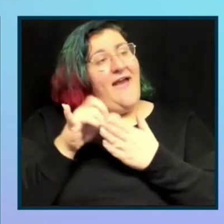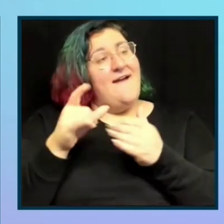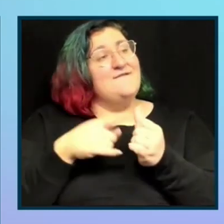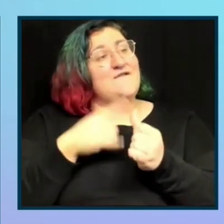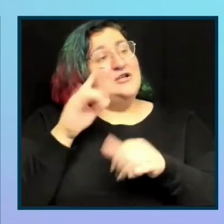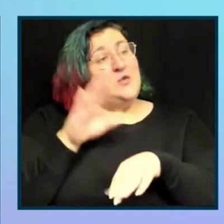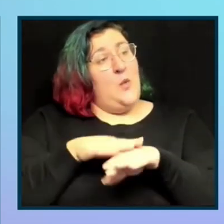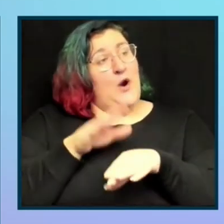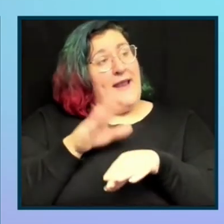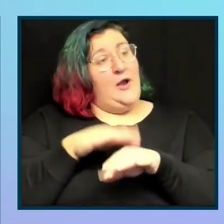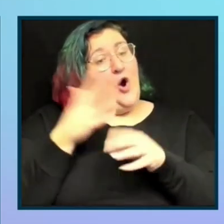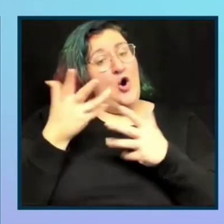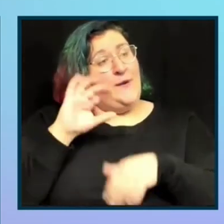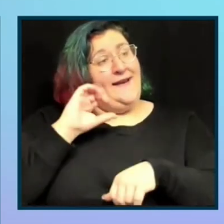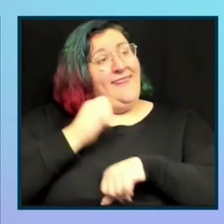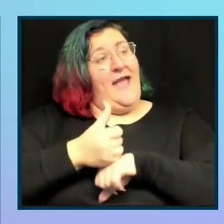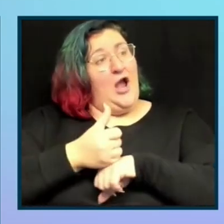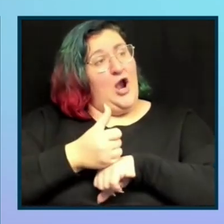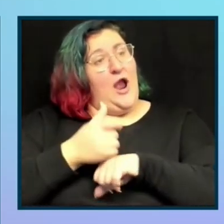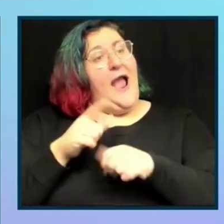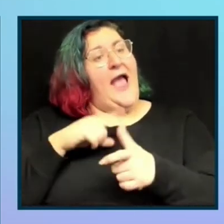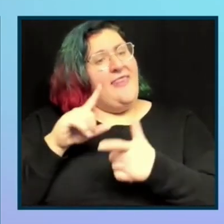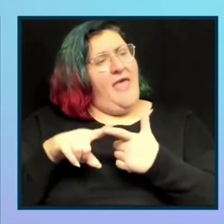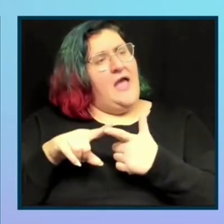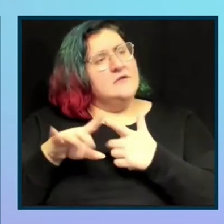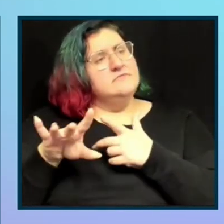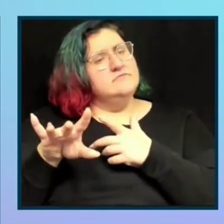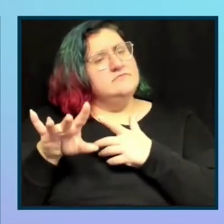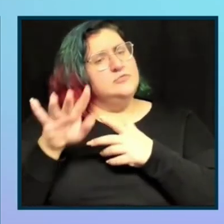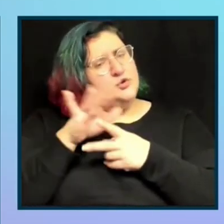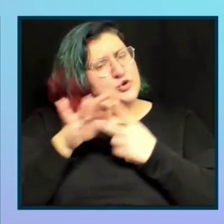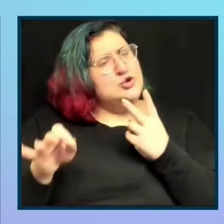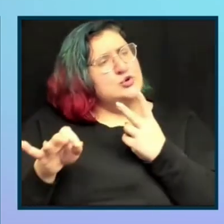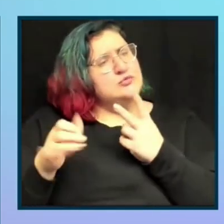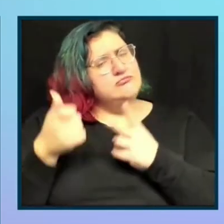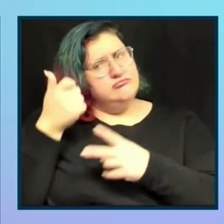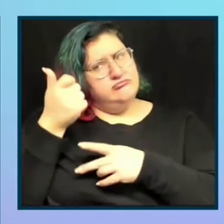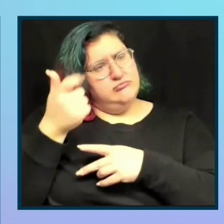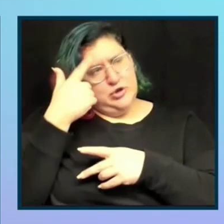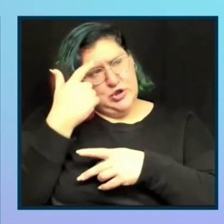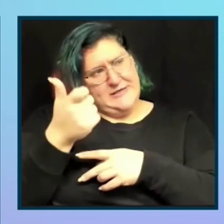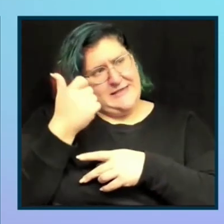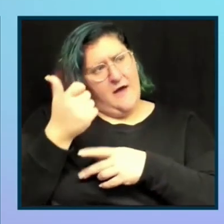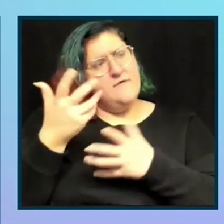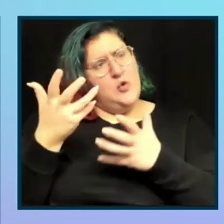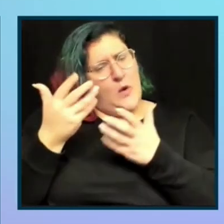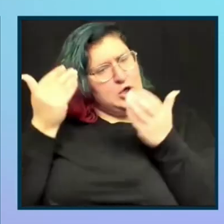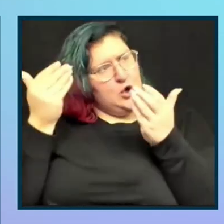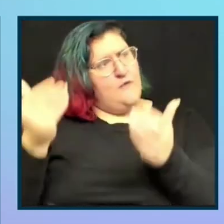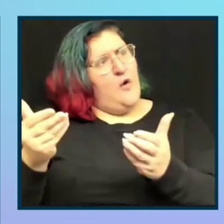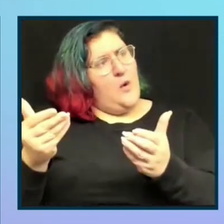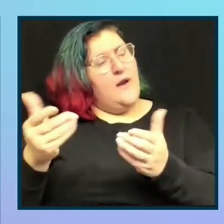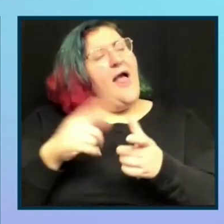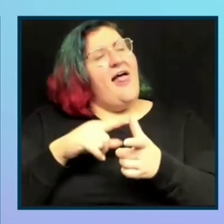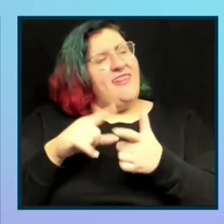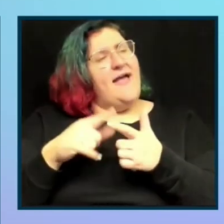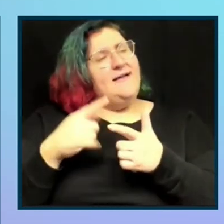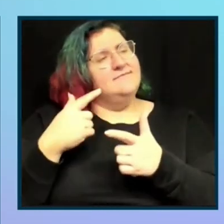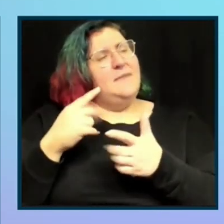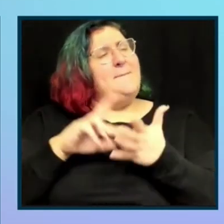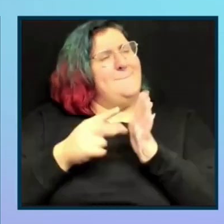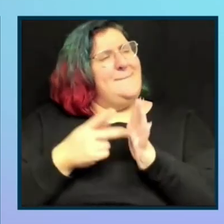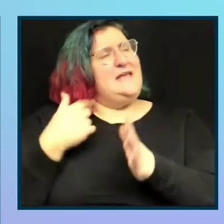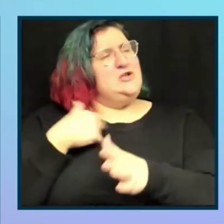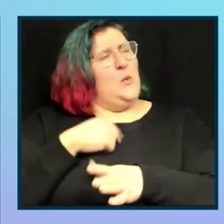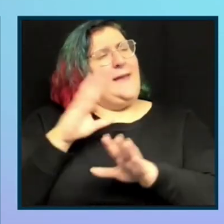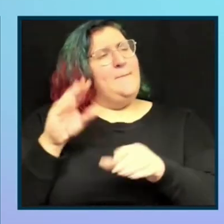there and then someone selects to go in, then we've provided that sufficient choice and opt-in. If